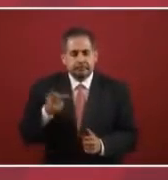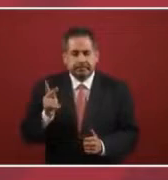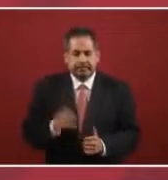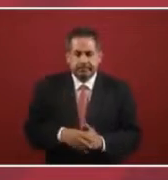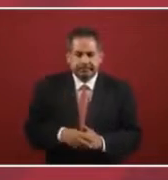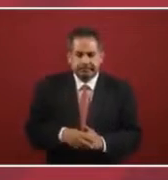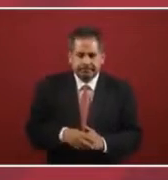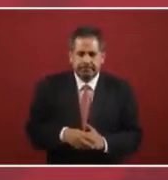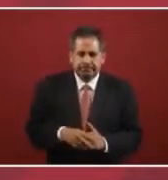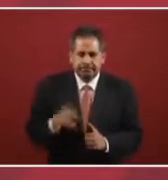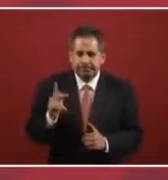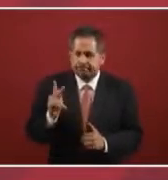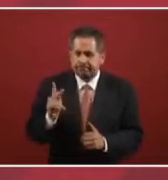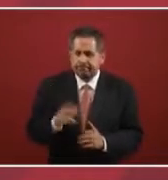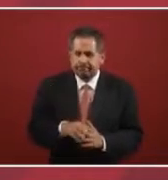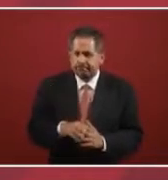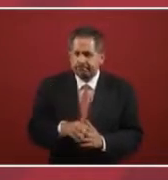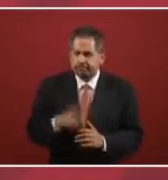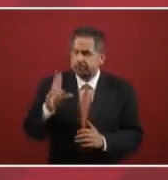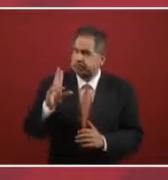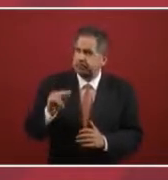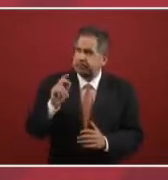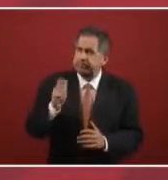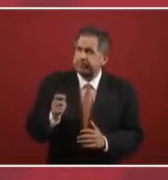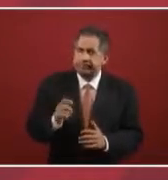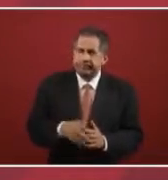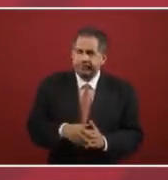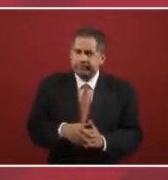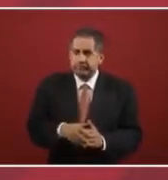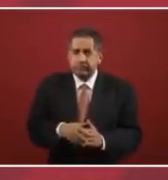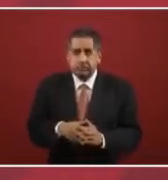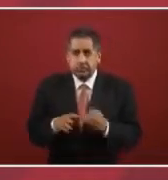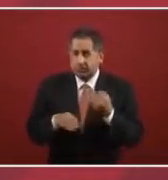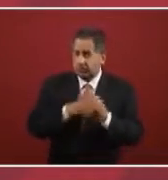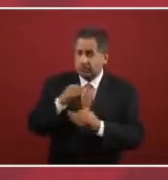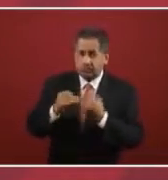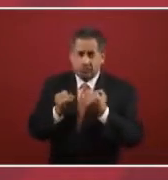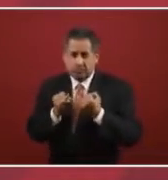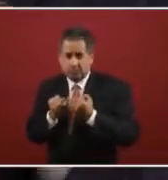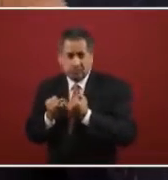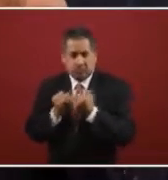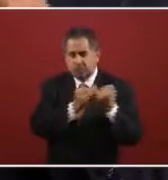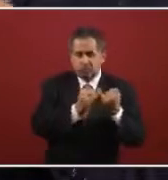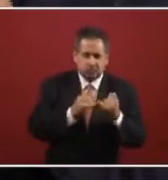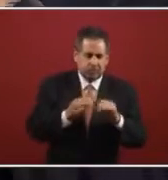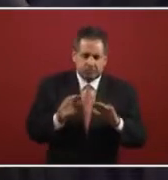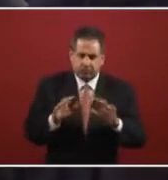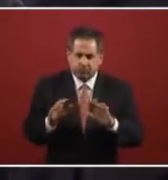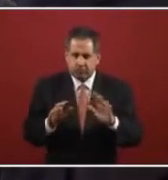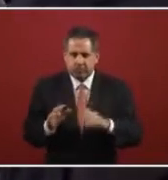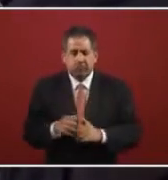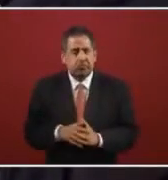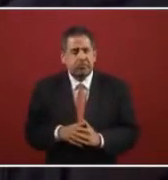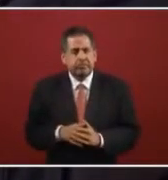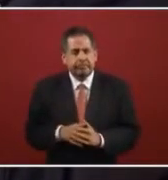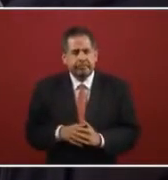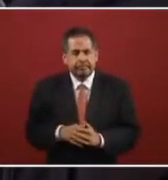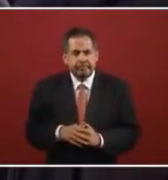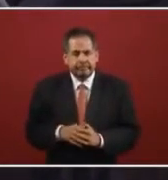no es it's not un asunto a matter generalizado, that's been realized, but eh,